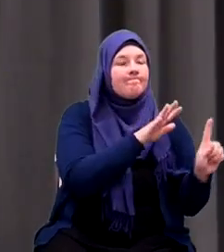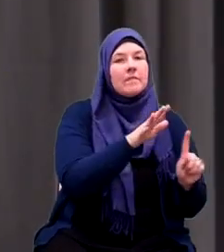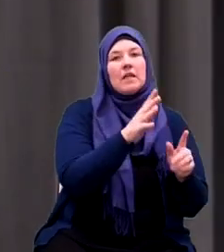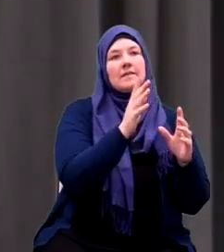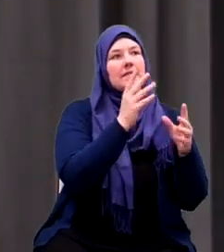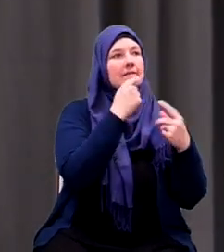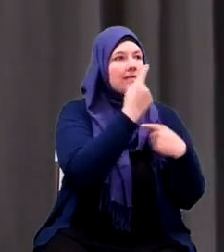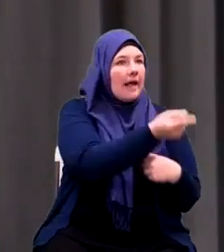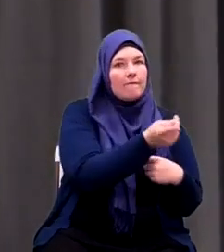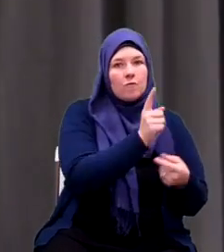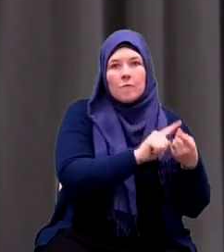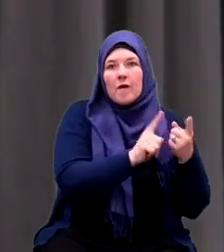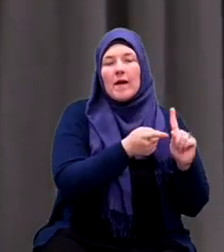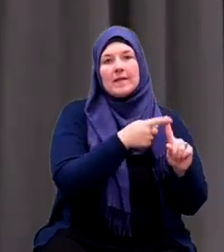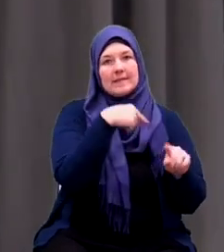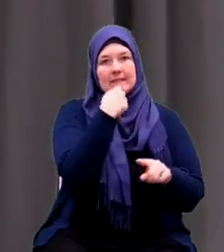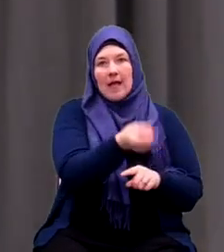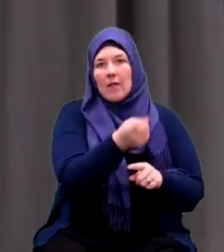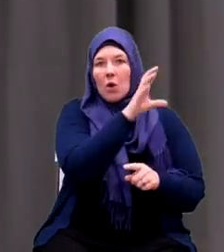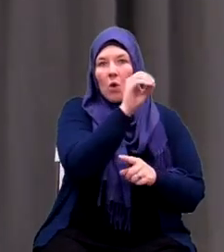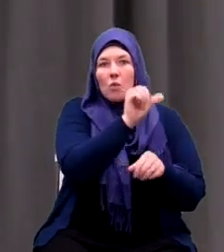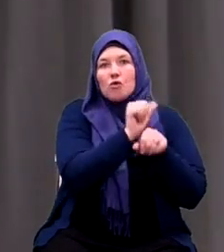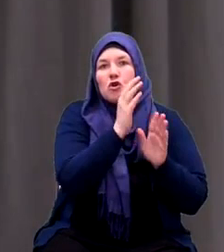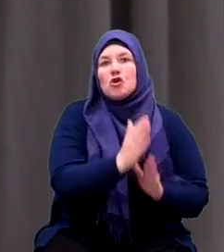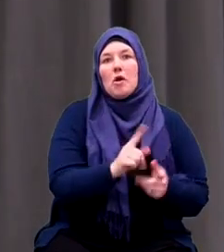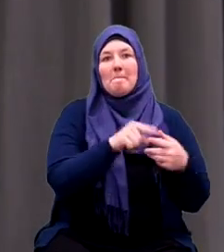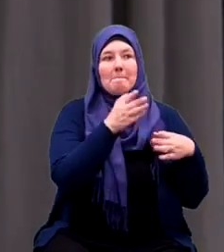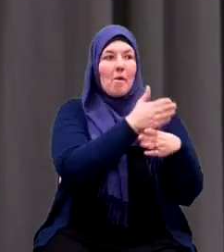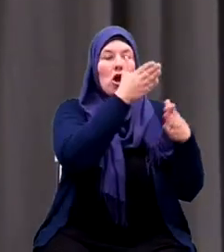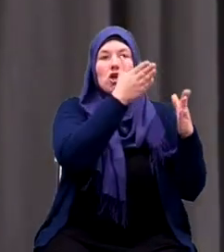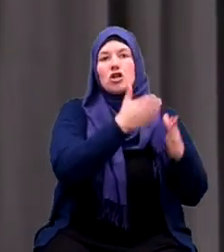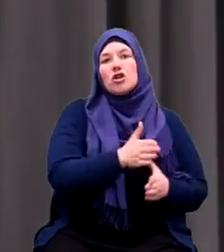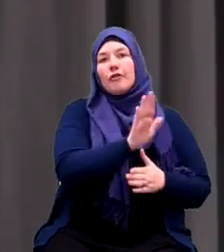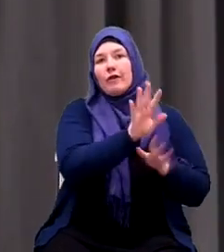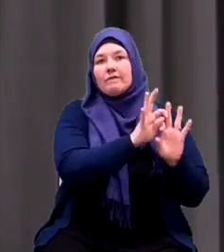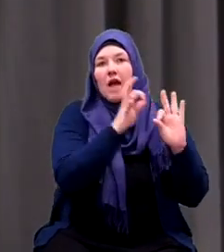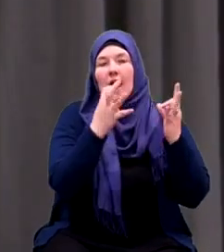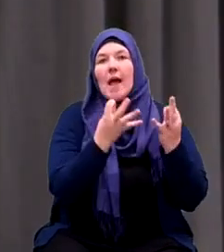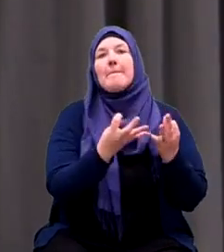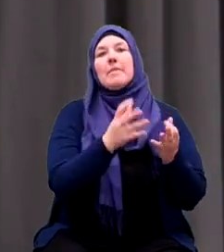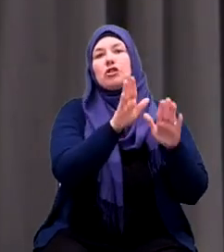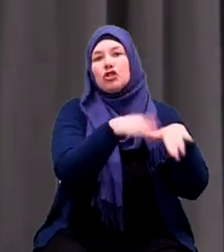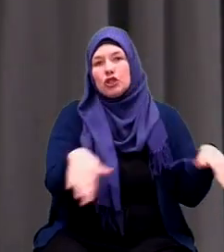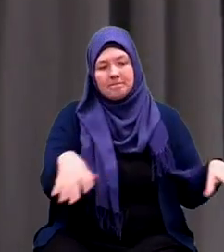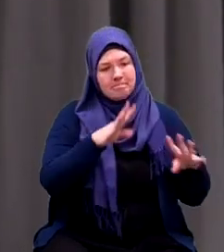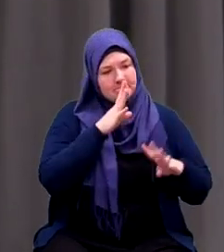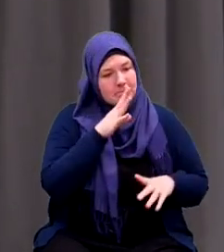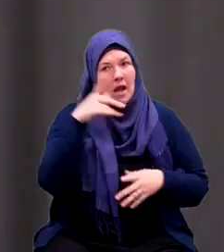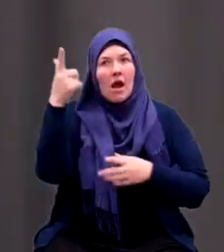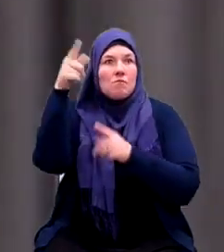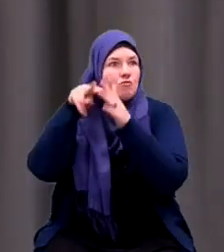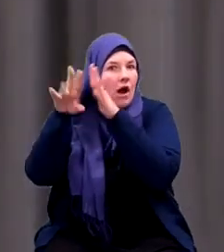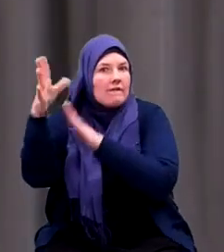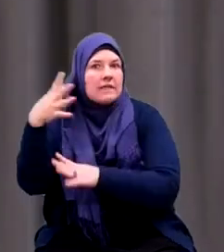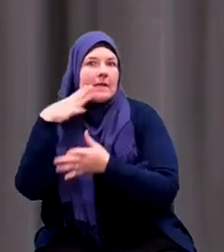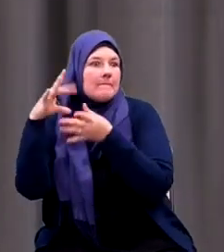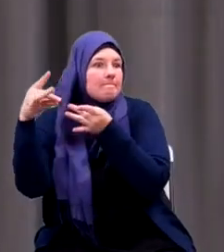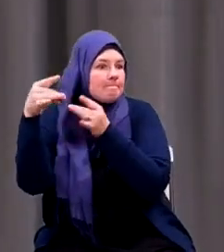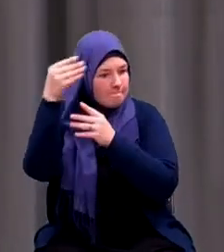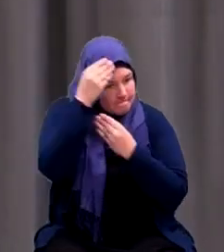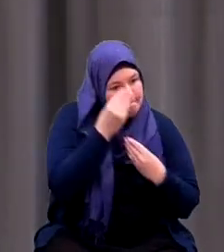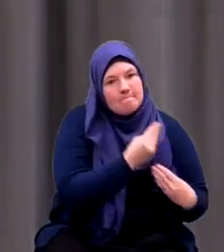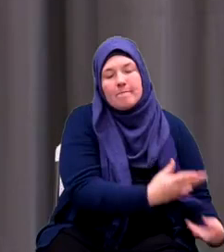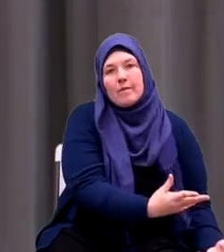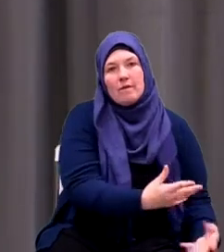their employees, their partners, their families, their children. The